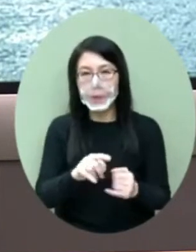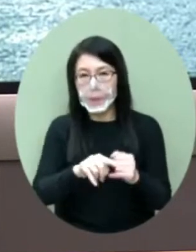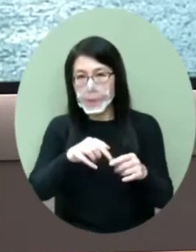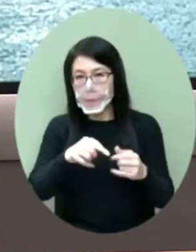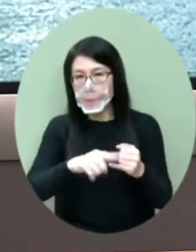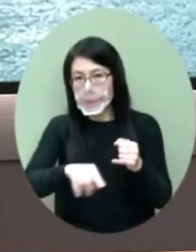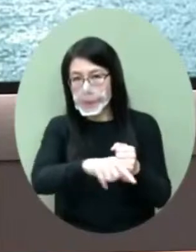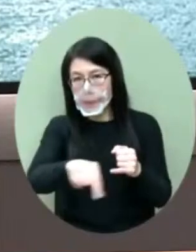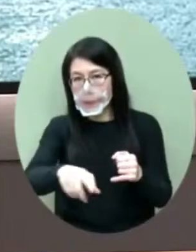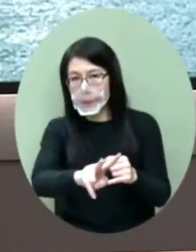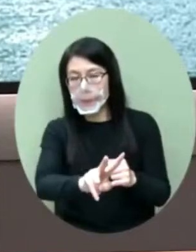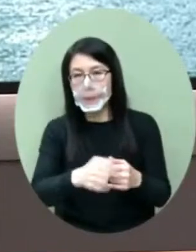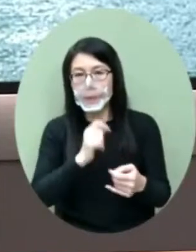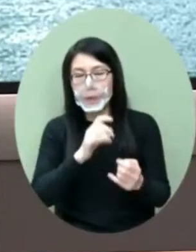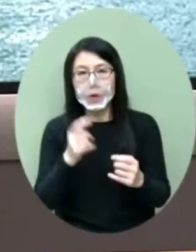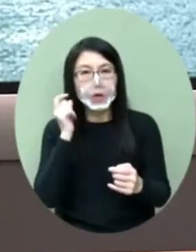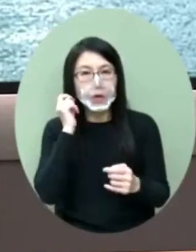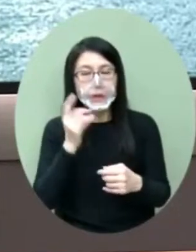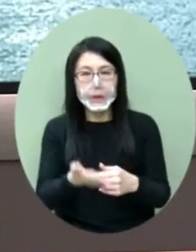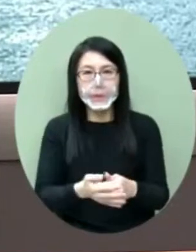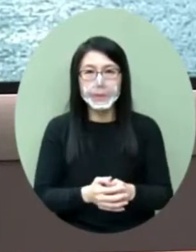next lady on the far back.